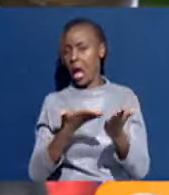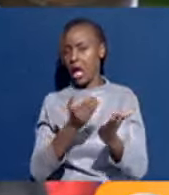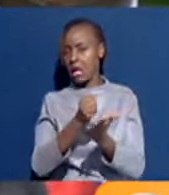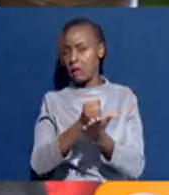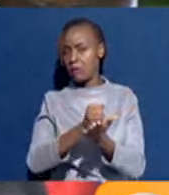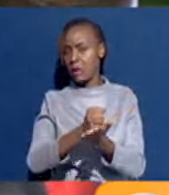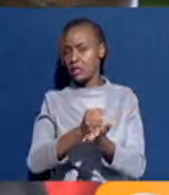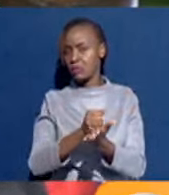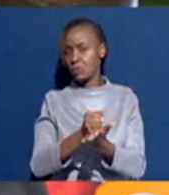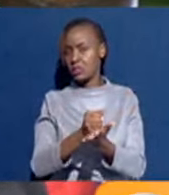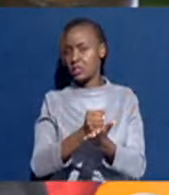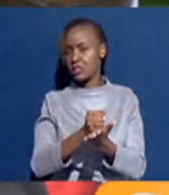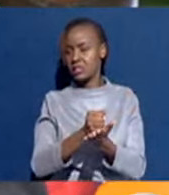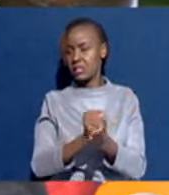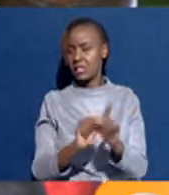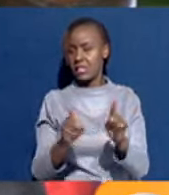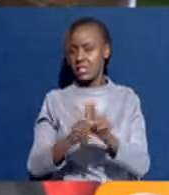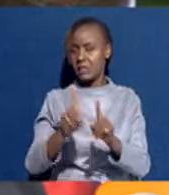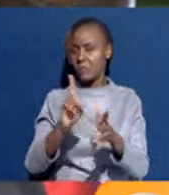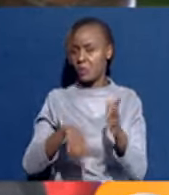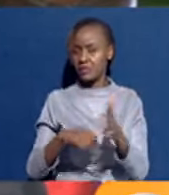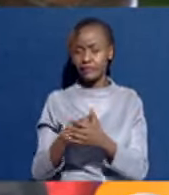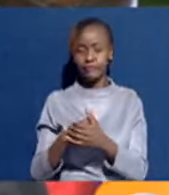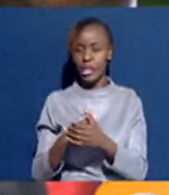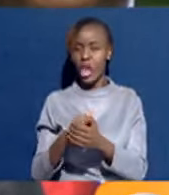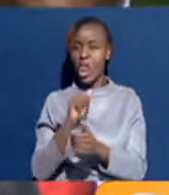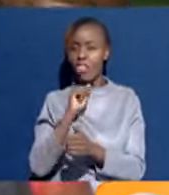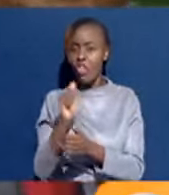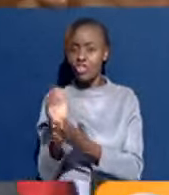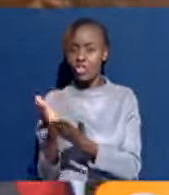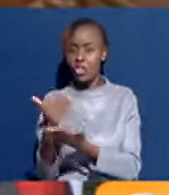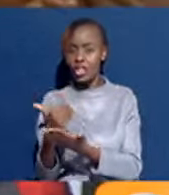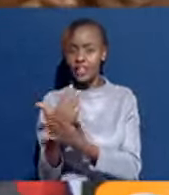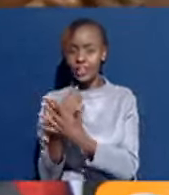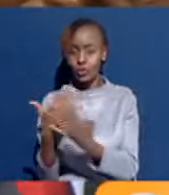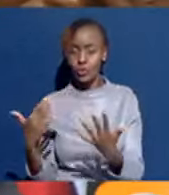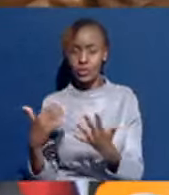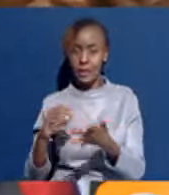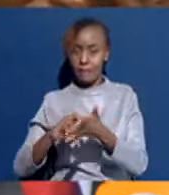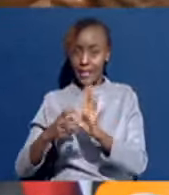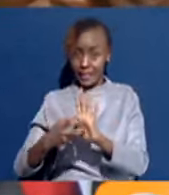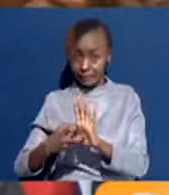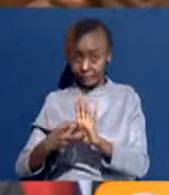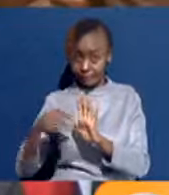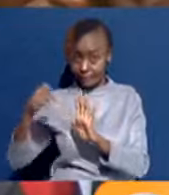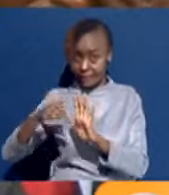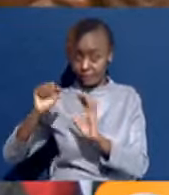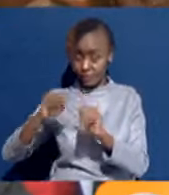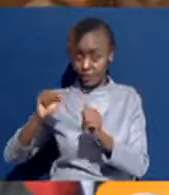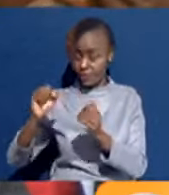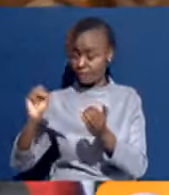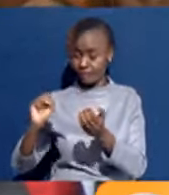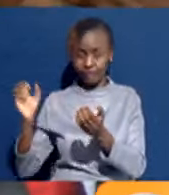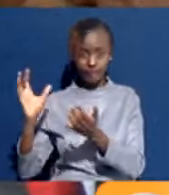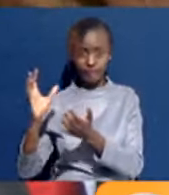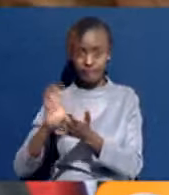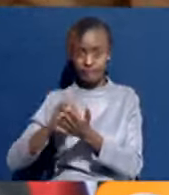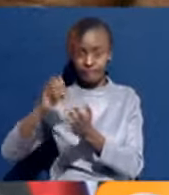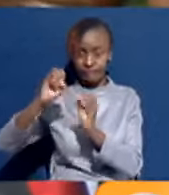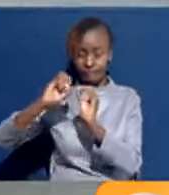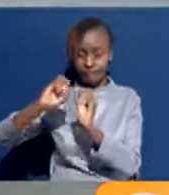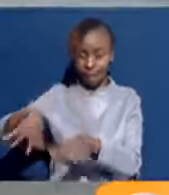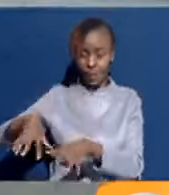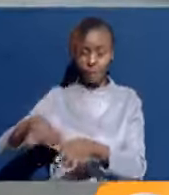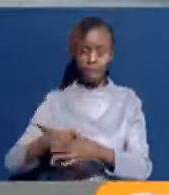documents as uncollected goods, and therefore we will withdraw and dispose